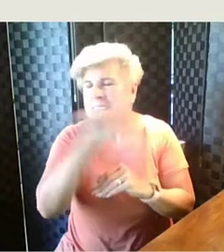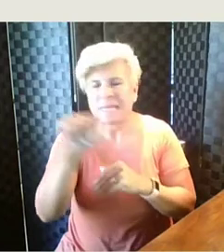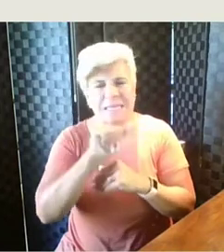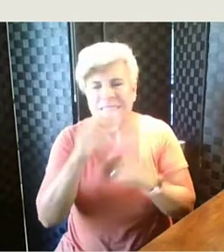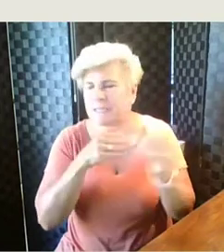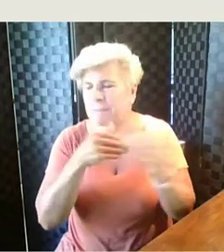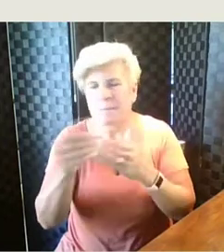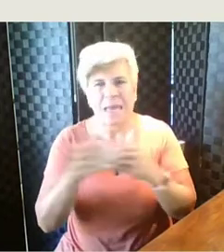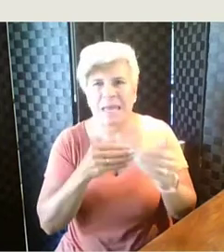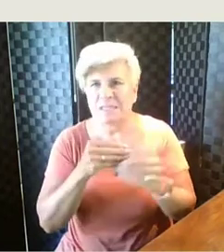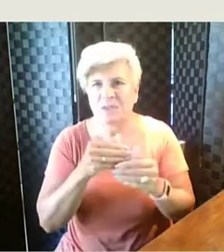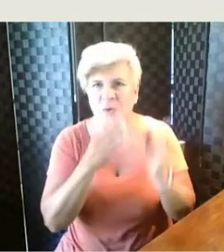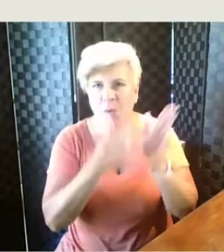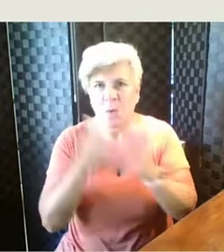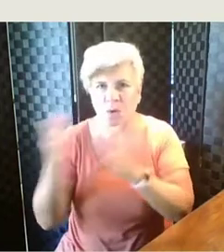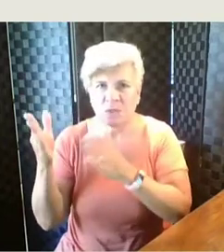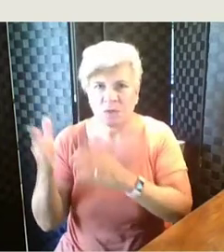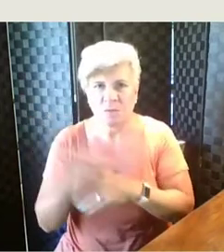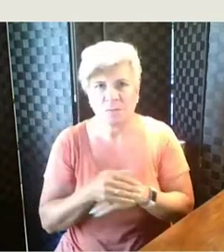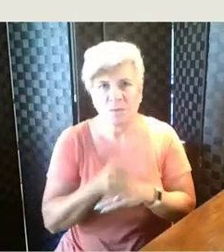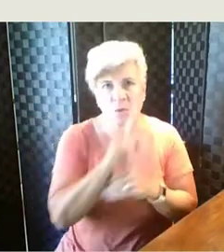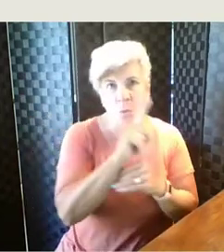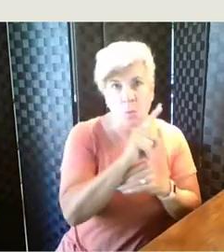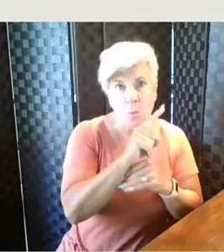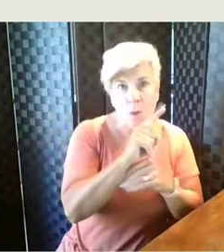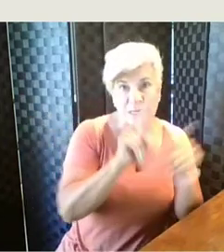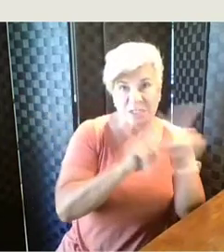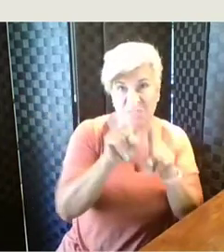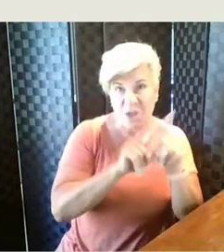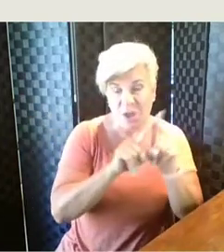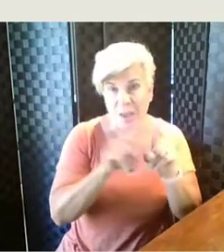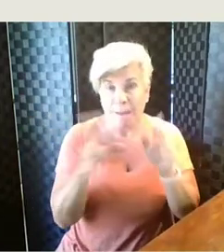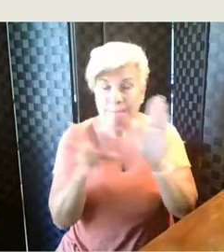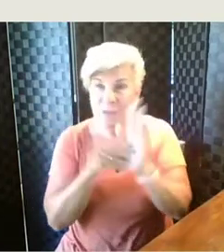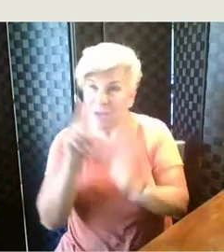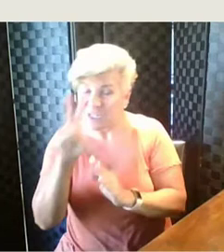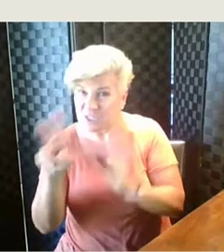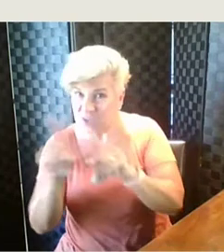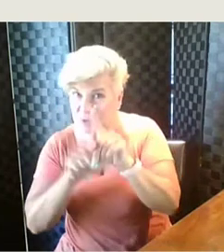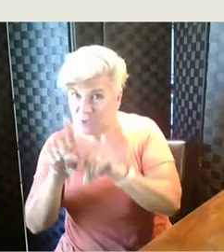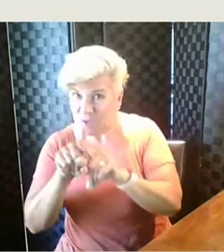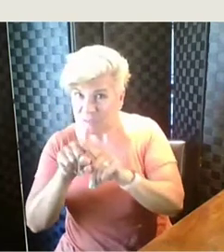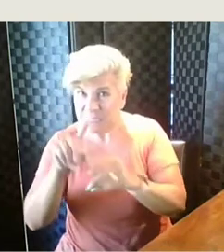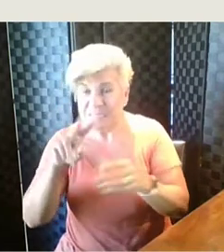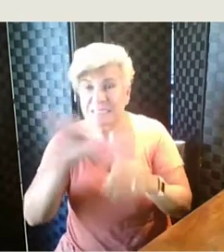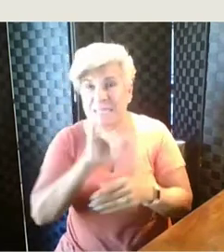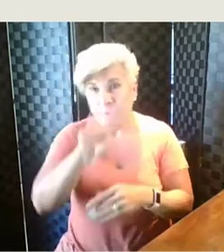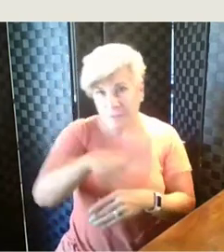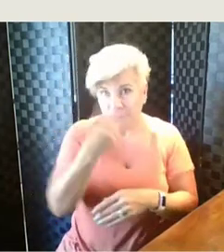example, 1 star plus 2 stars is the same as 2 stars